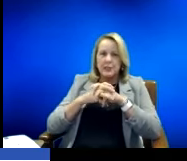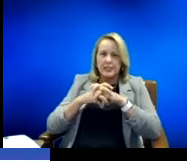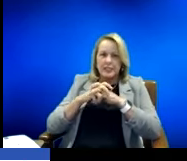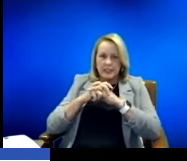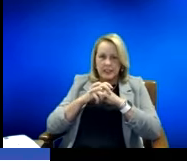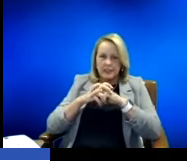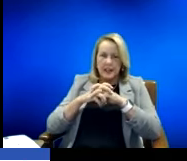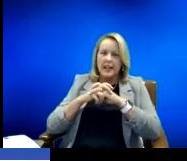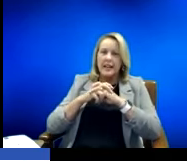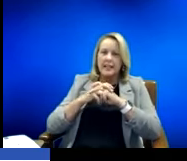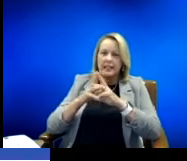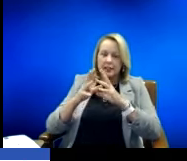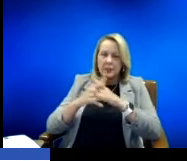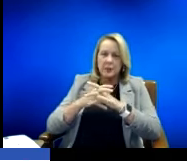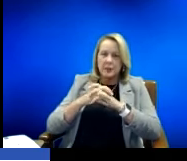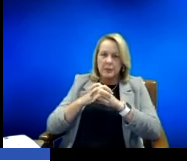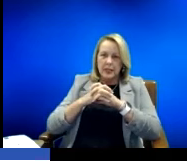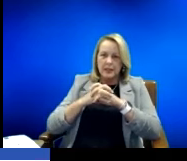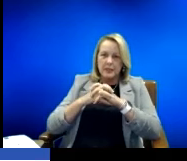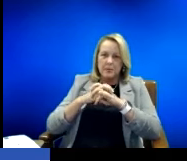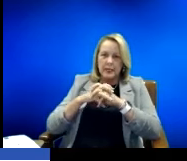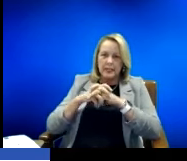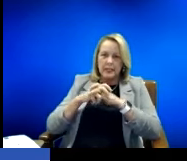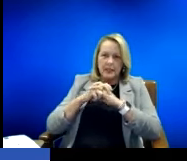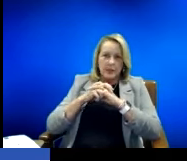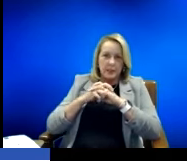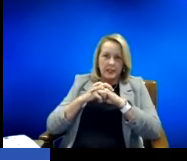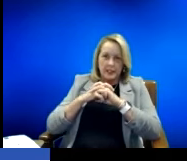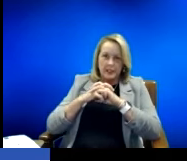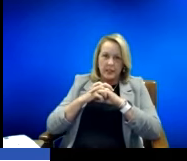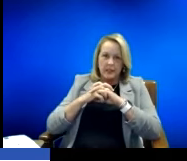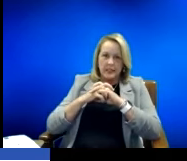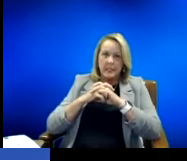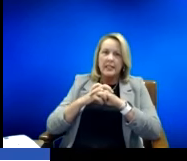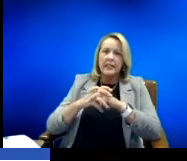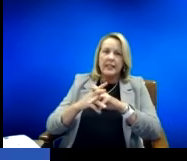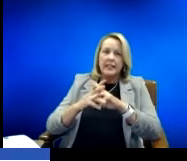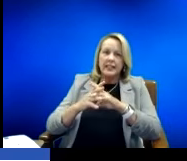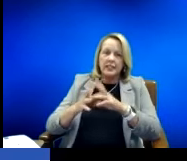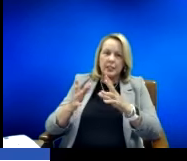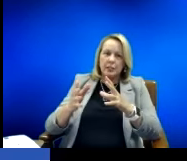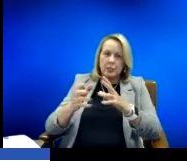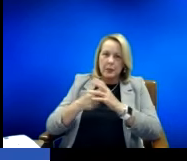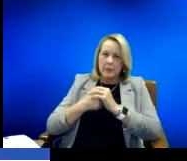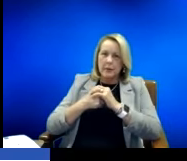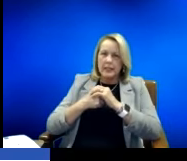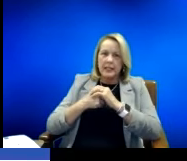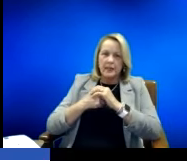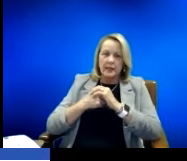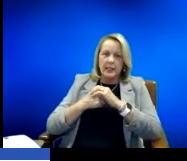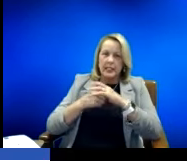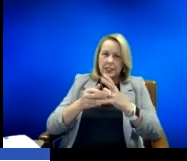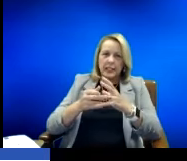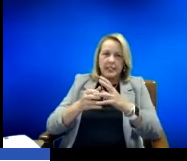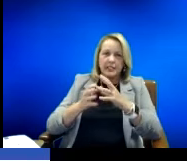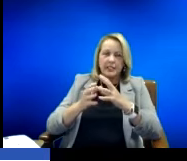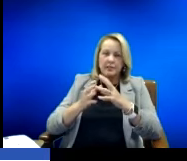as you can justify, if you were to be audited by the Internal Revenue Service, that you spent money